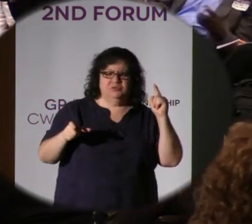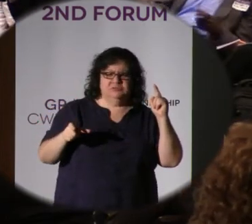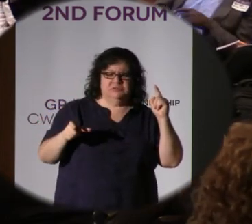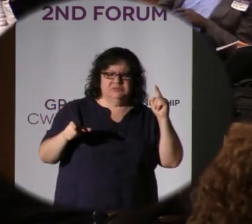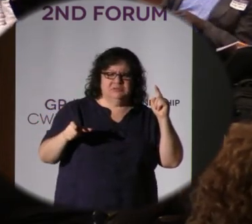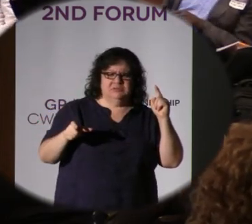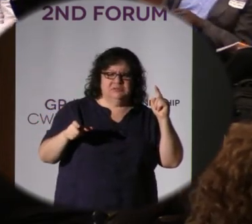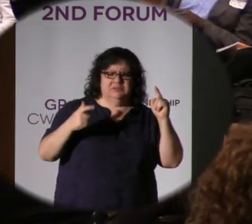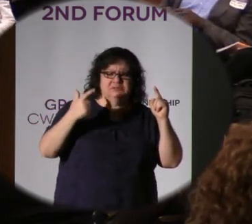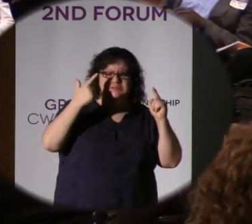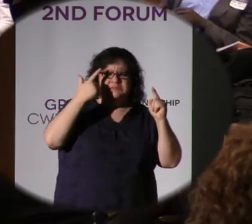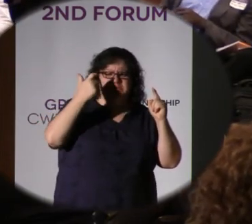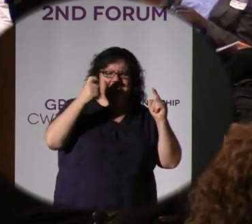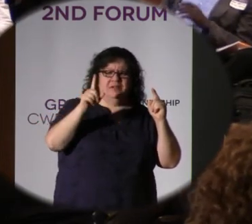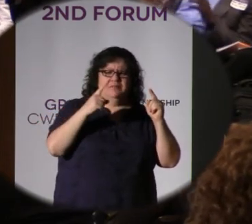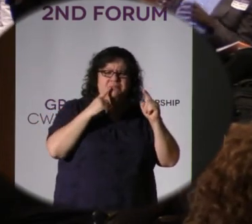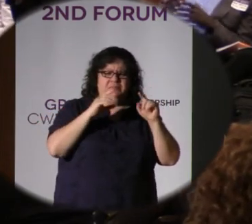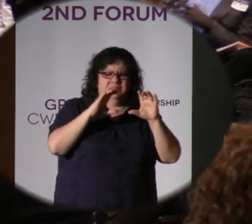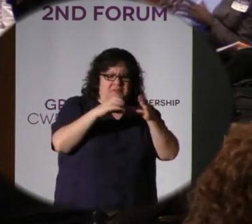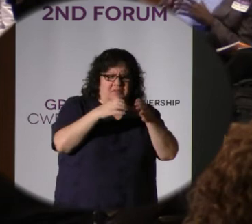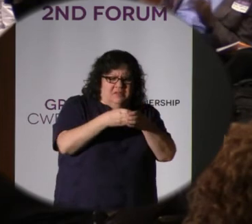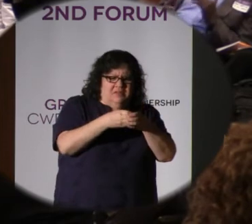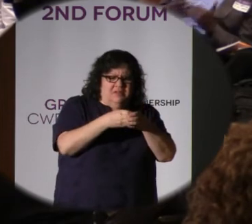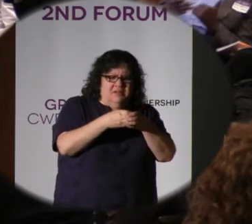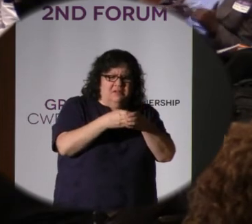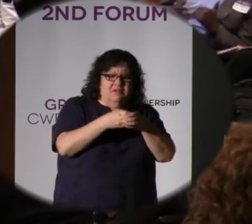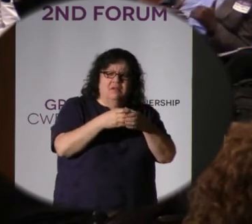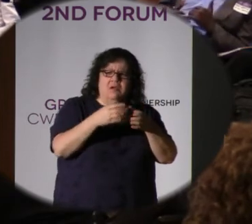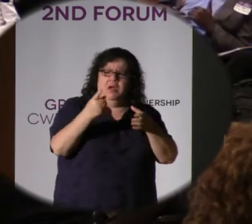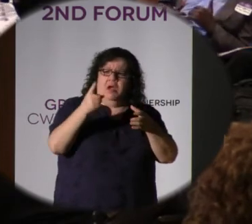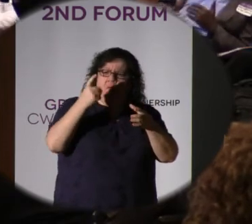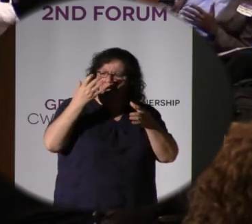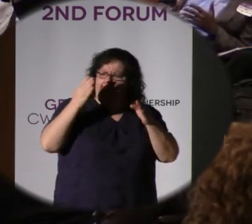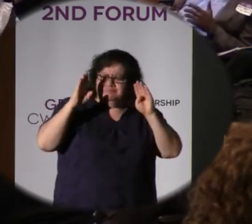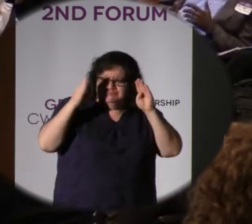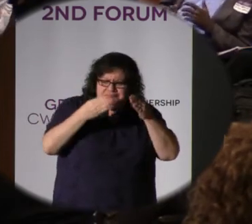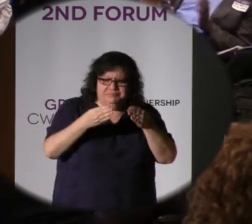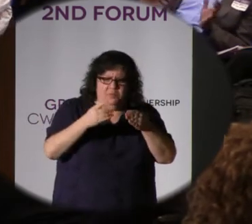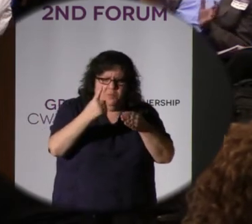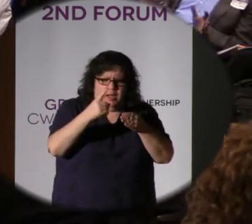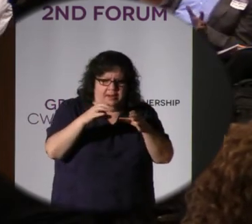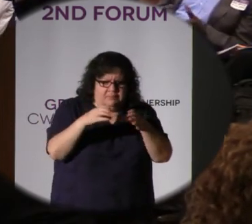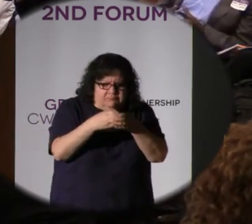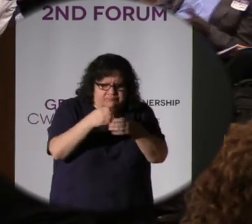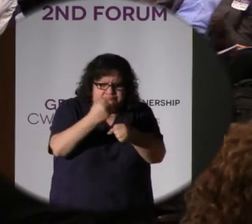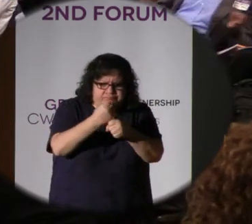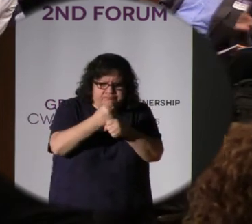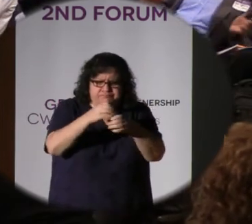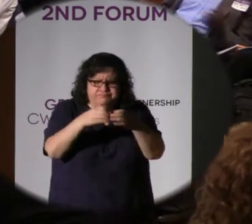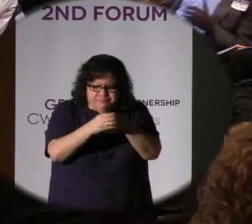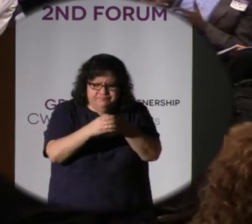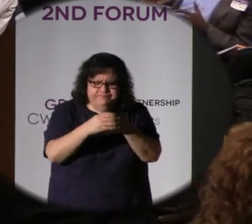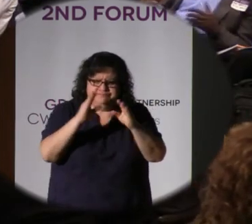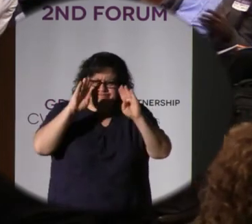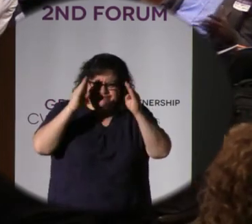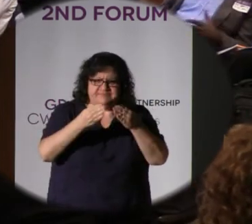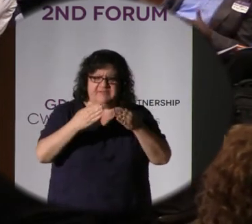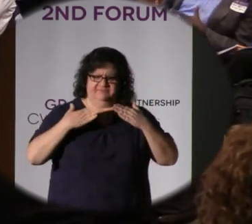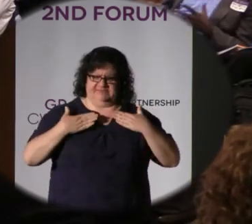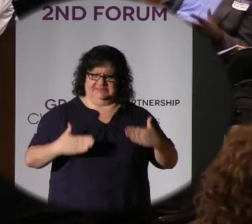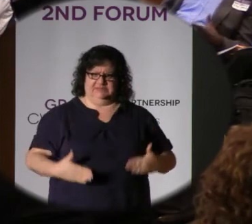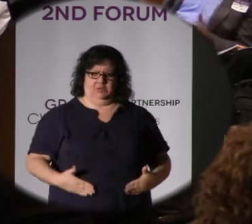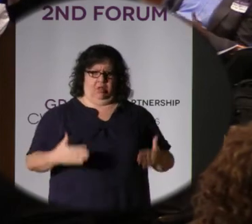that's a terribly important issue. We know that disability-related health and healthcare access